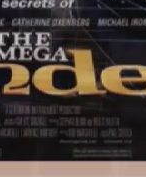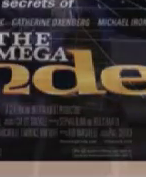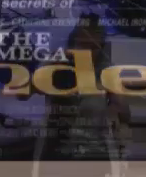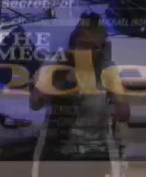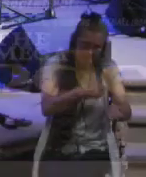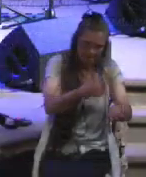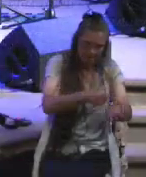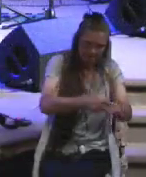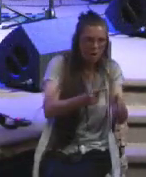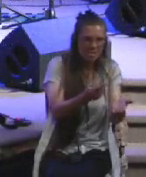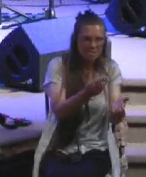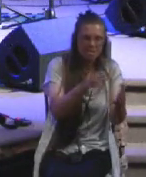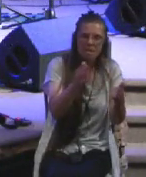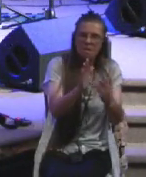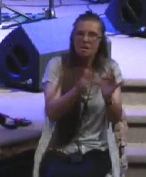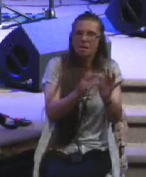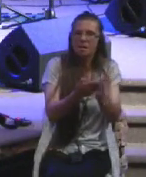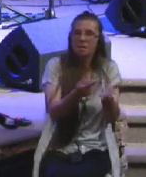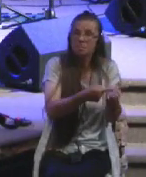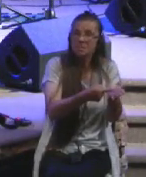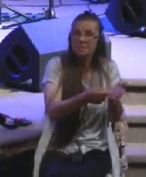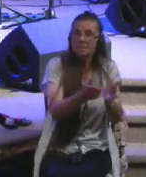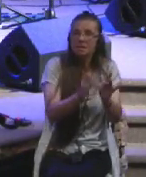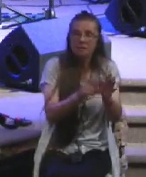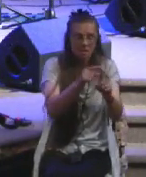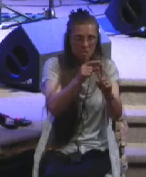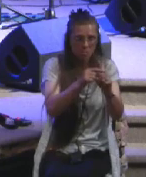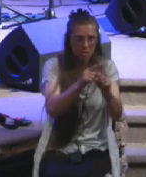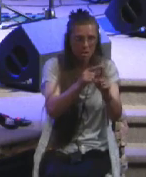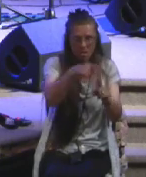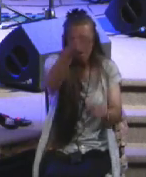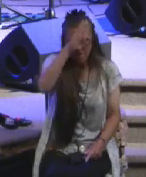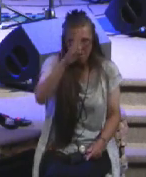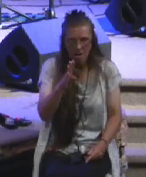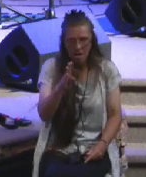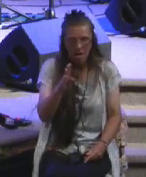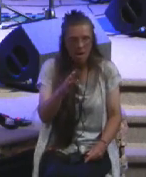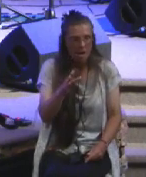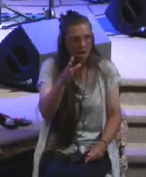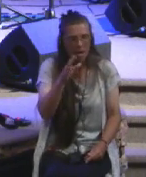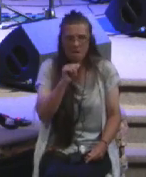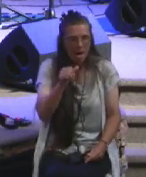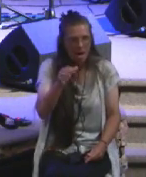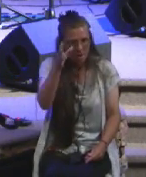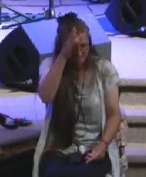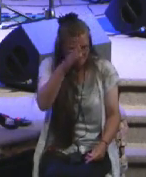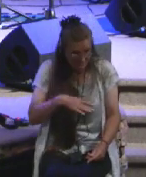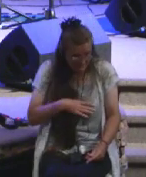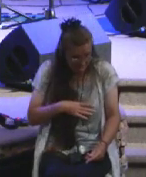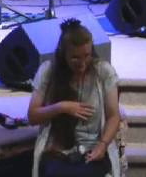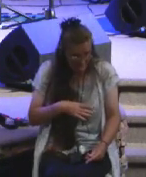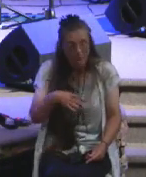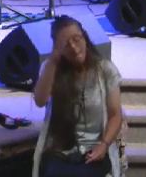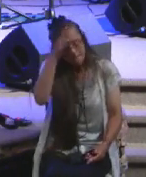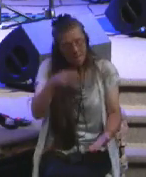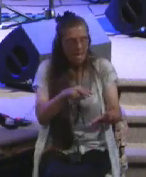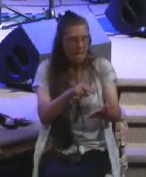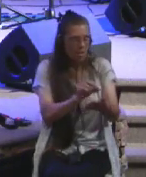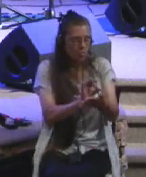puts things in the Bible so we know that the Word of God is of man, of God. It's not of man. Man may have dictated it,